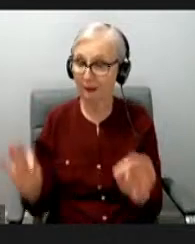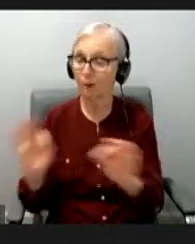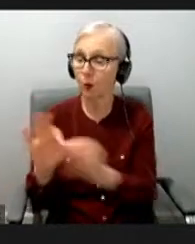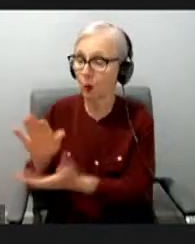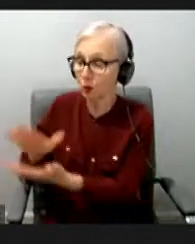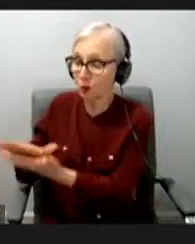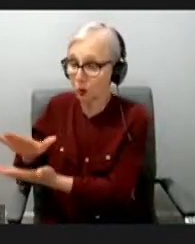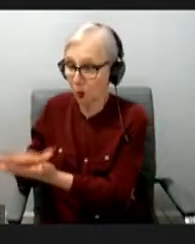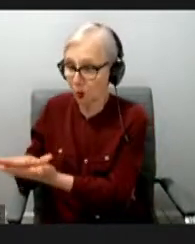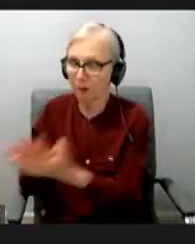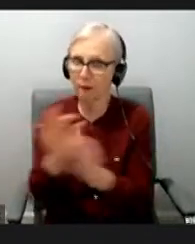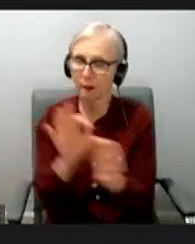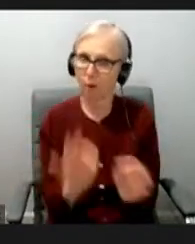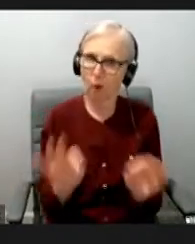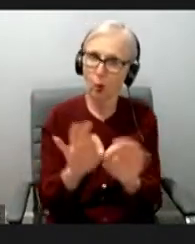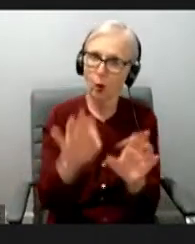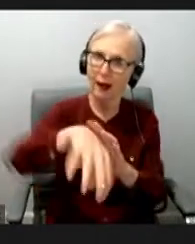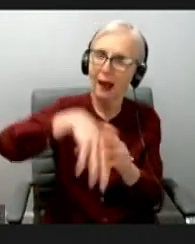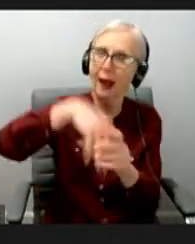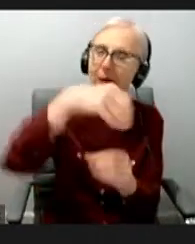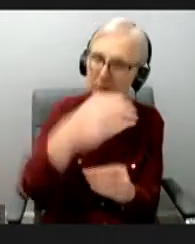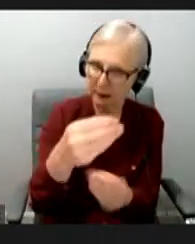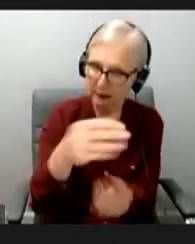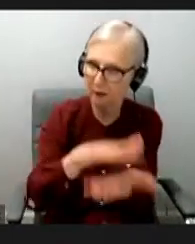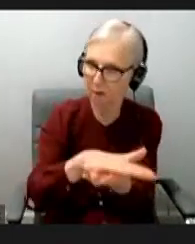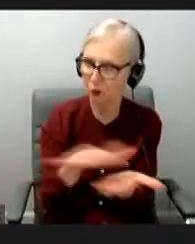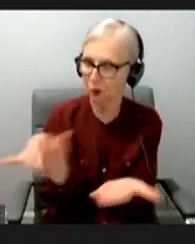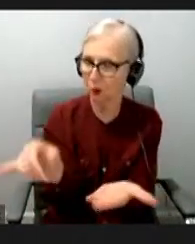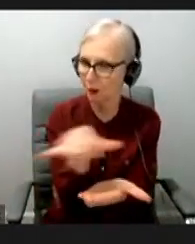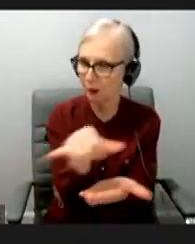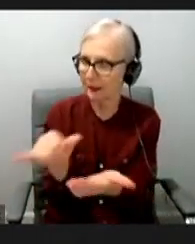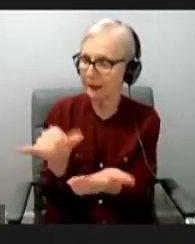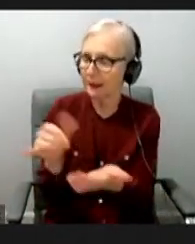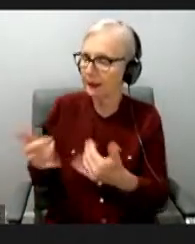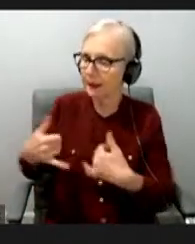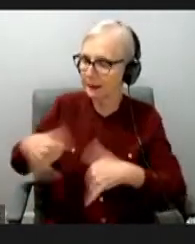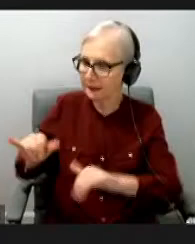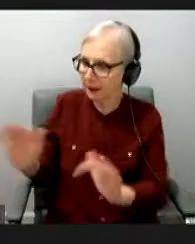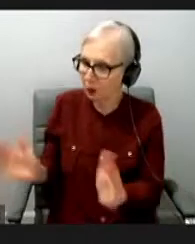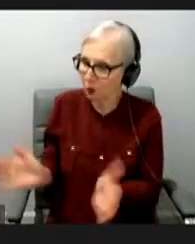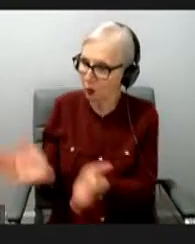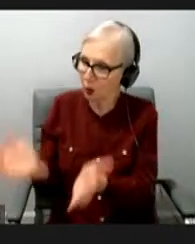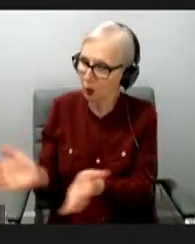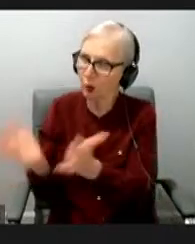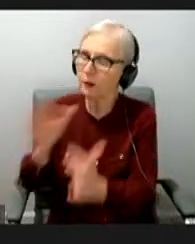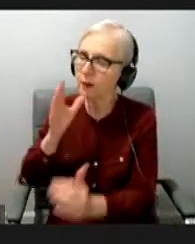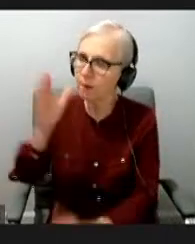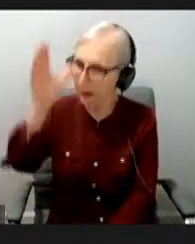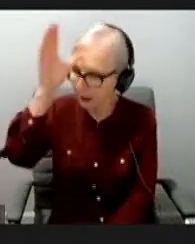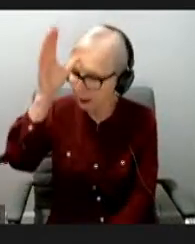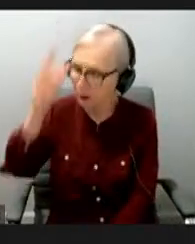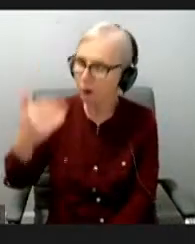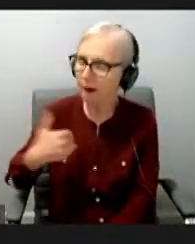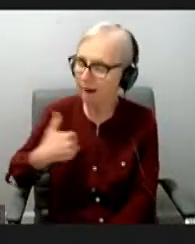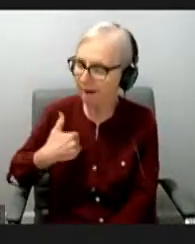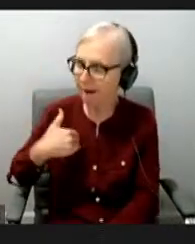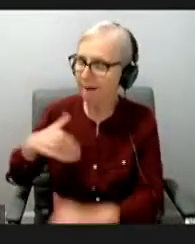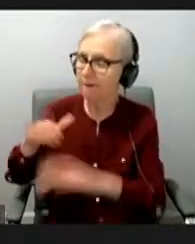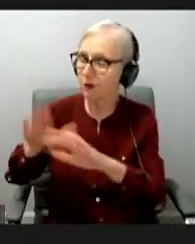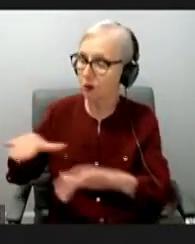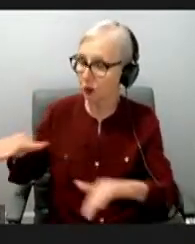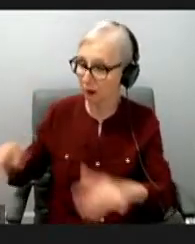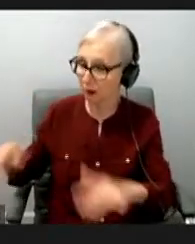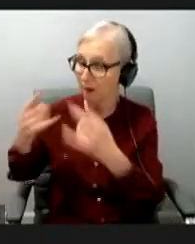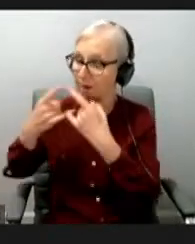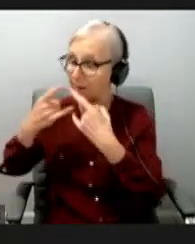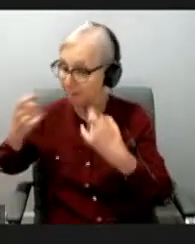important outside of schools as well. And so continuing to encourage parents to have their children wear masks at schools, even if masks